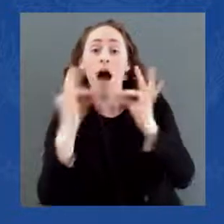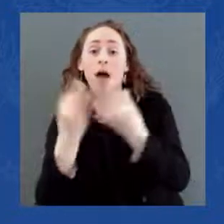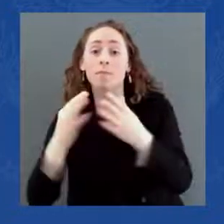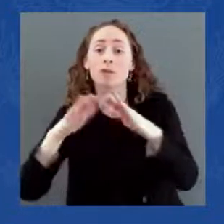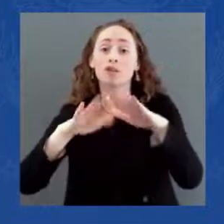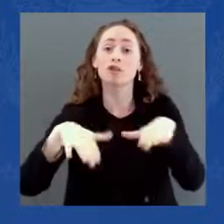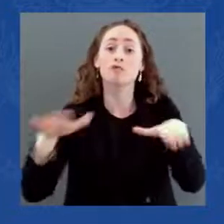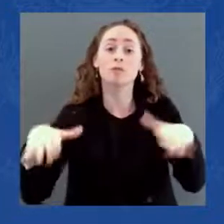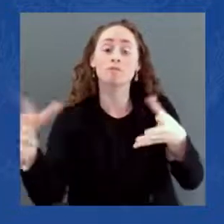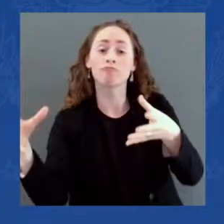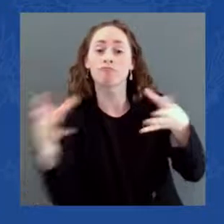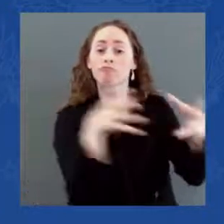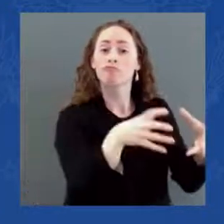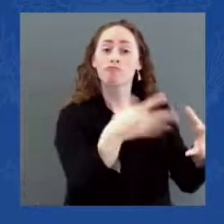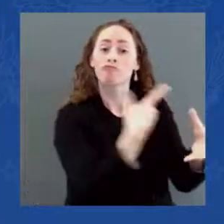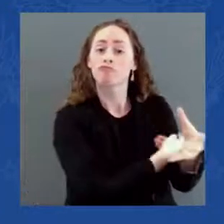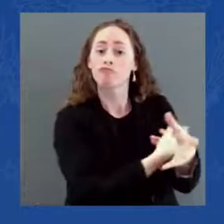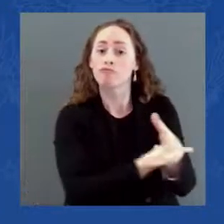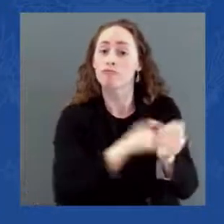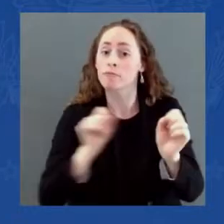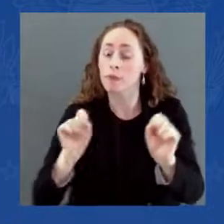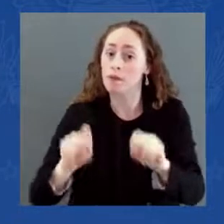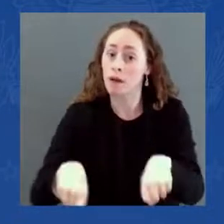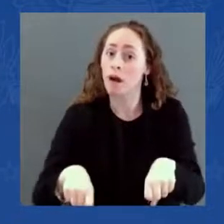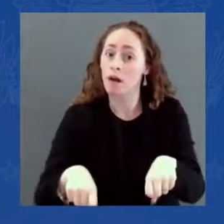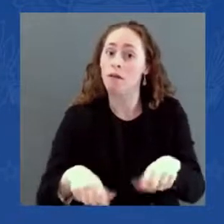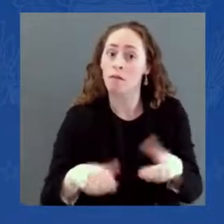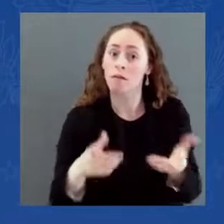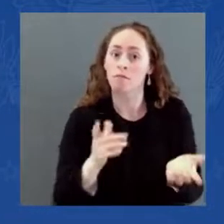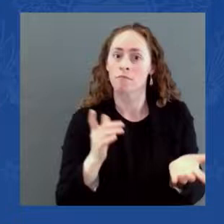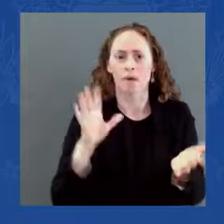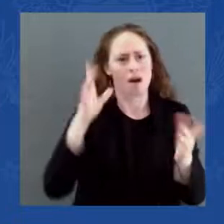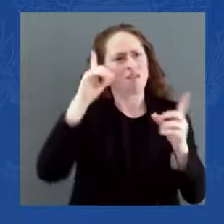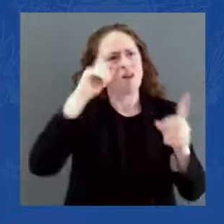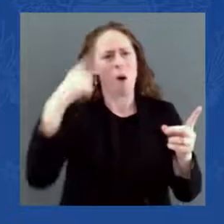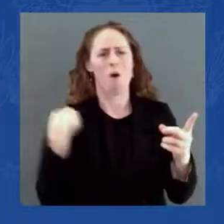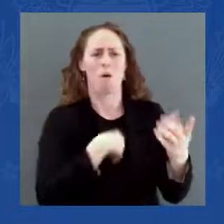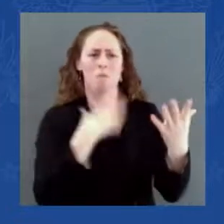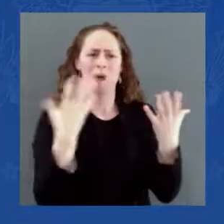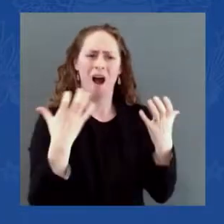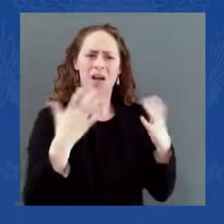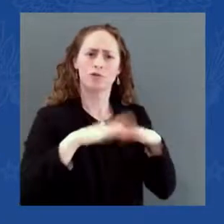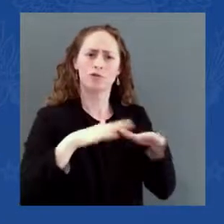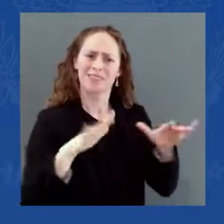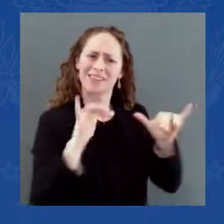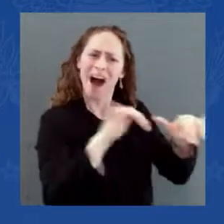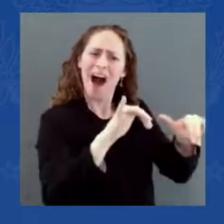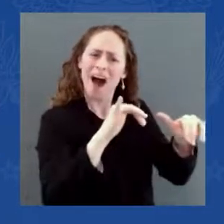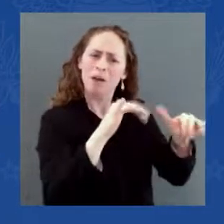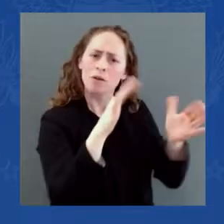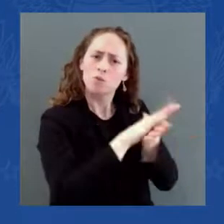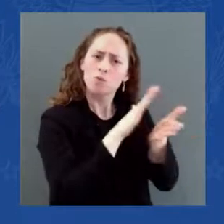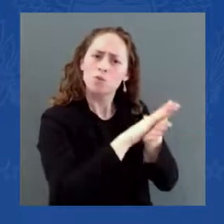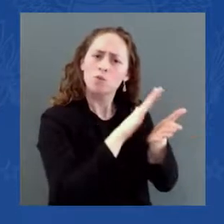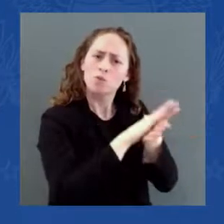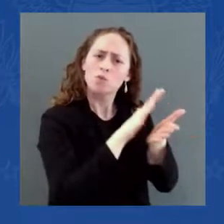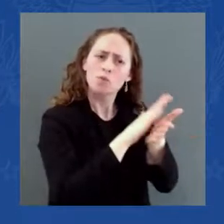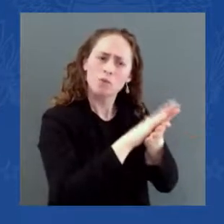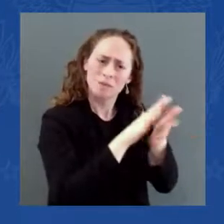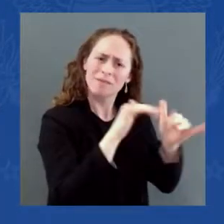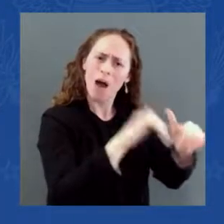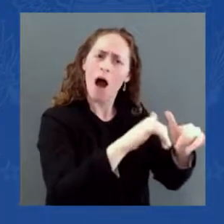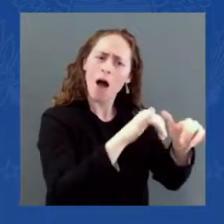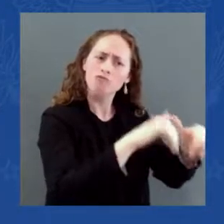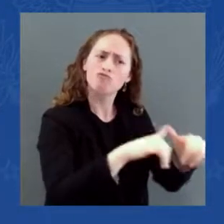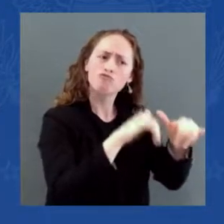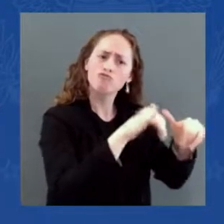moment. The third piece of this is making free at-home tests more available than ever before and having